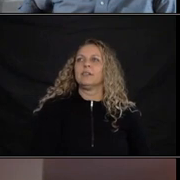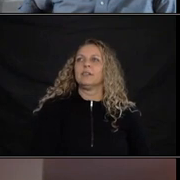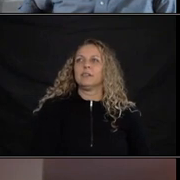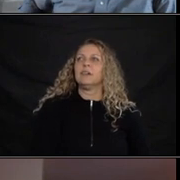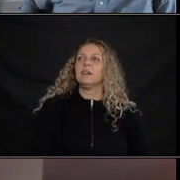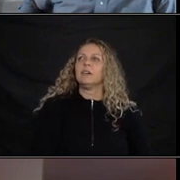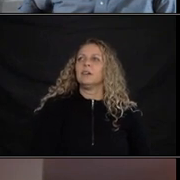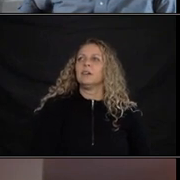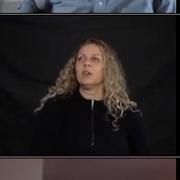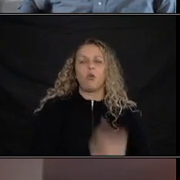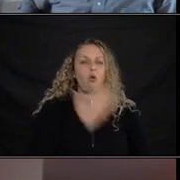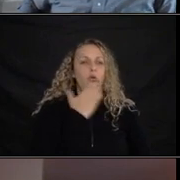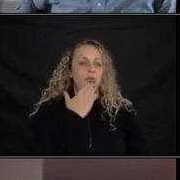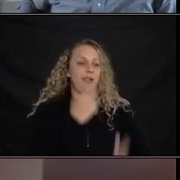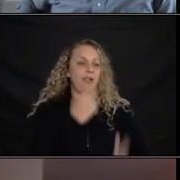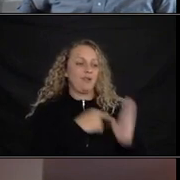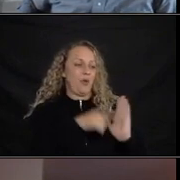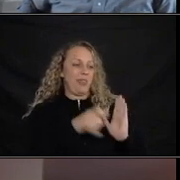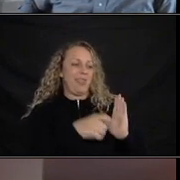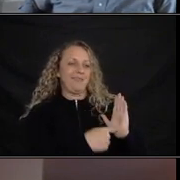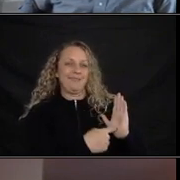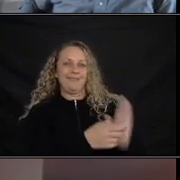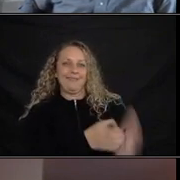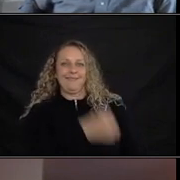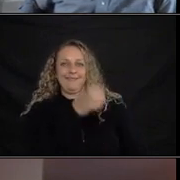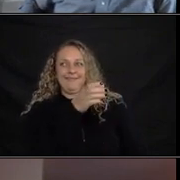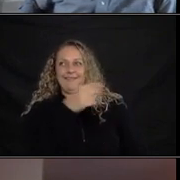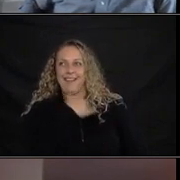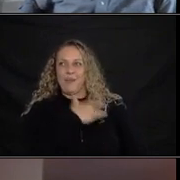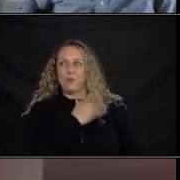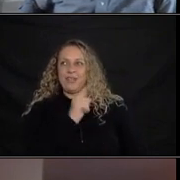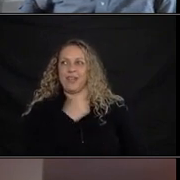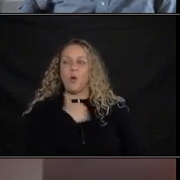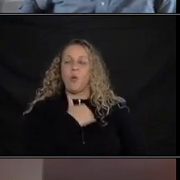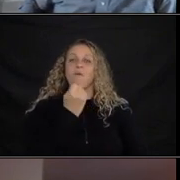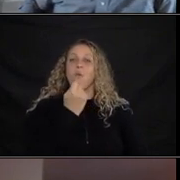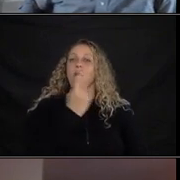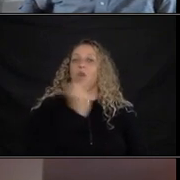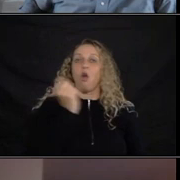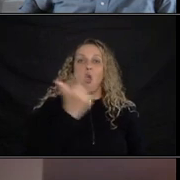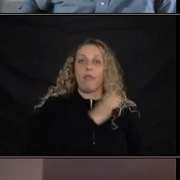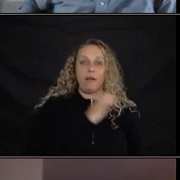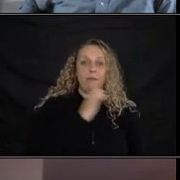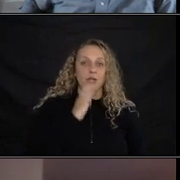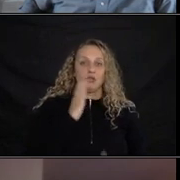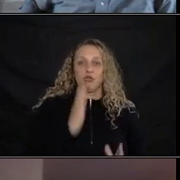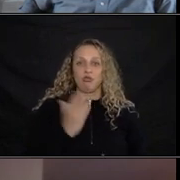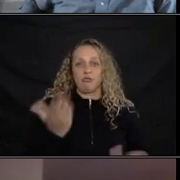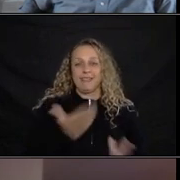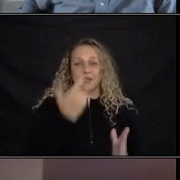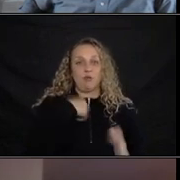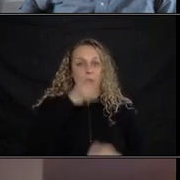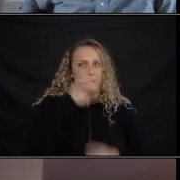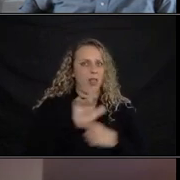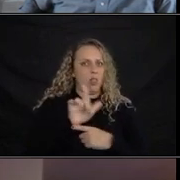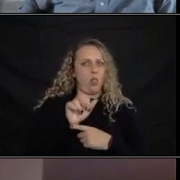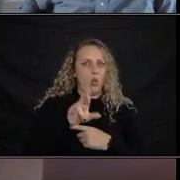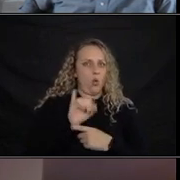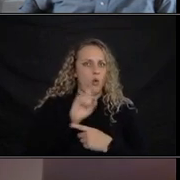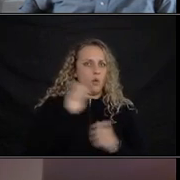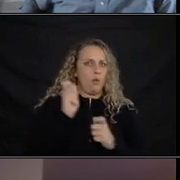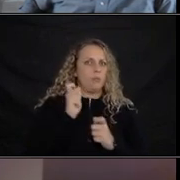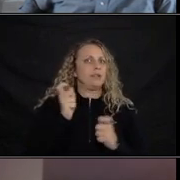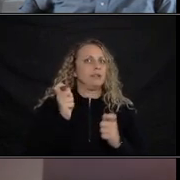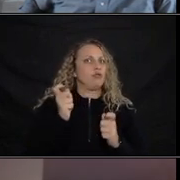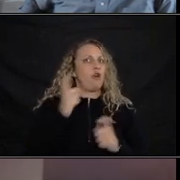And so thank you for showing that. I appreciate that. We have one for all commission, so I believe Lori will be in charge of